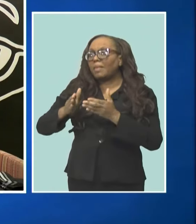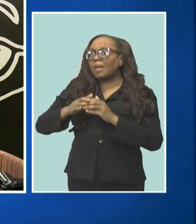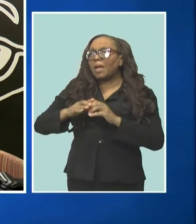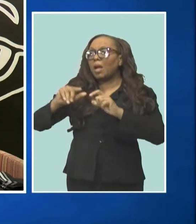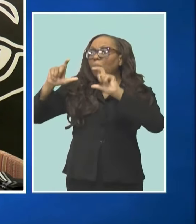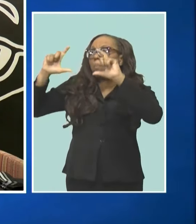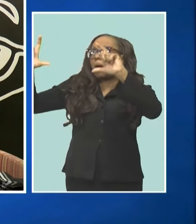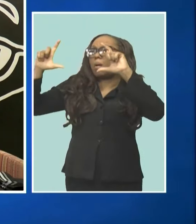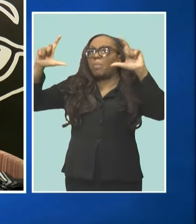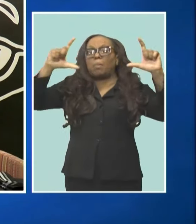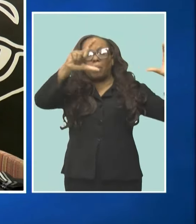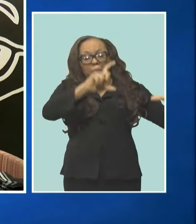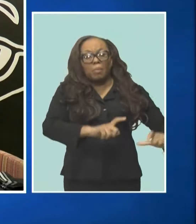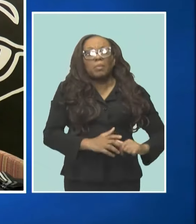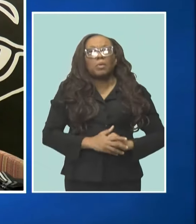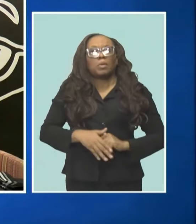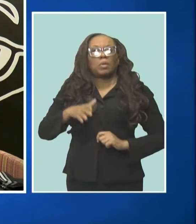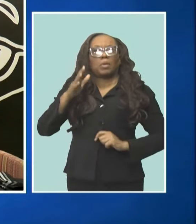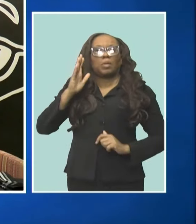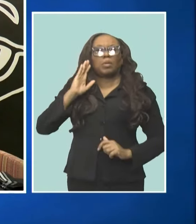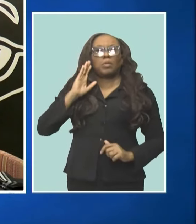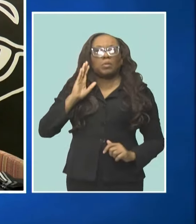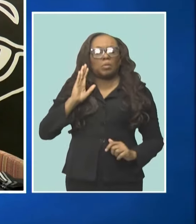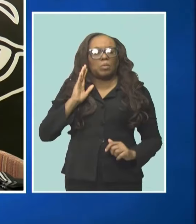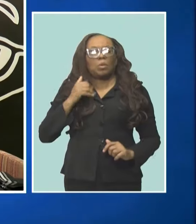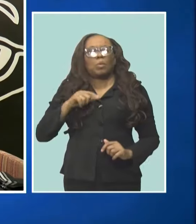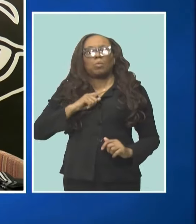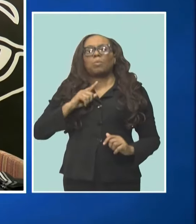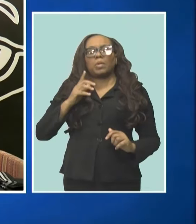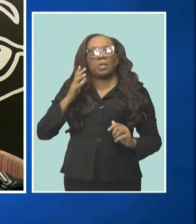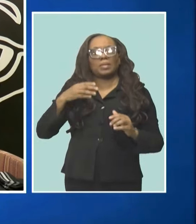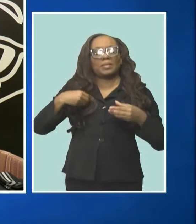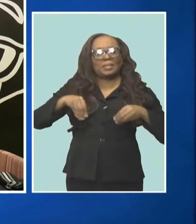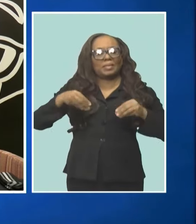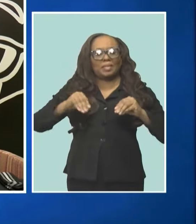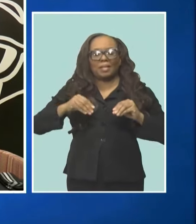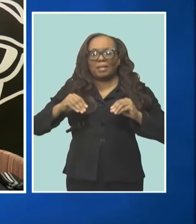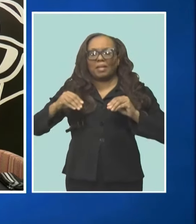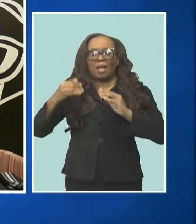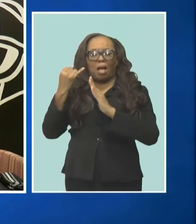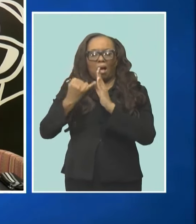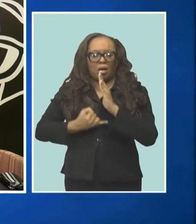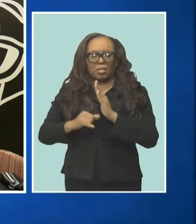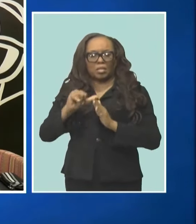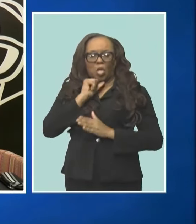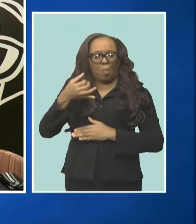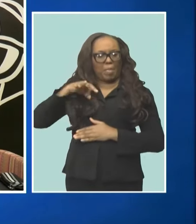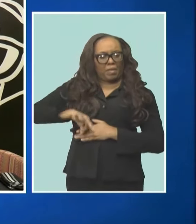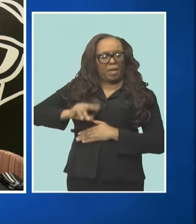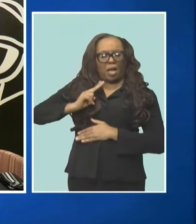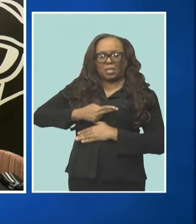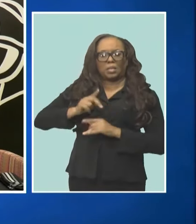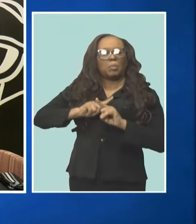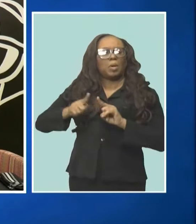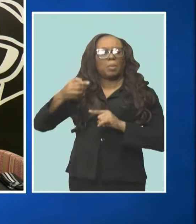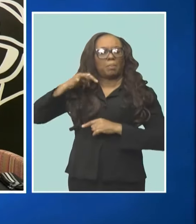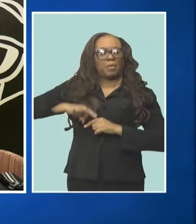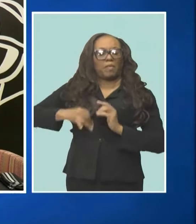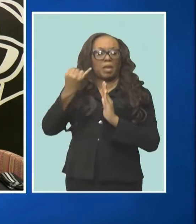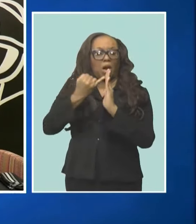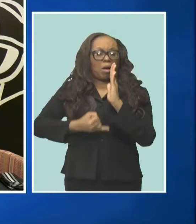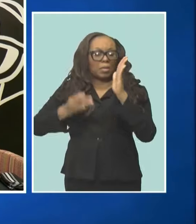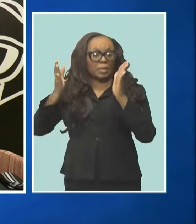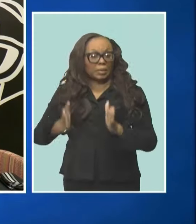the full proceeds of that. We earn no commission from it. We have a fantastic food and beverage team here now